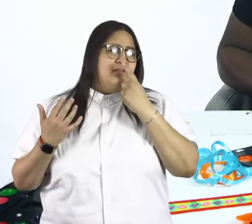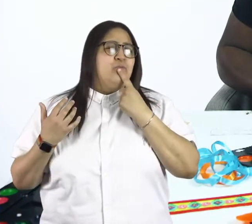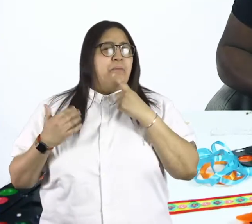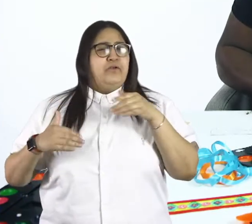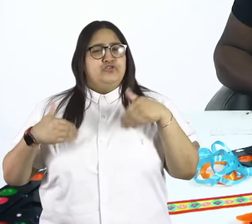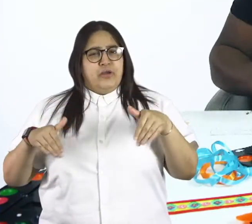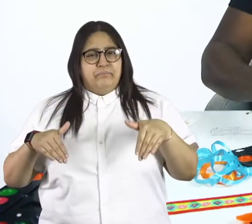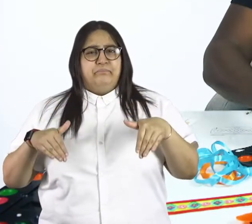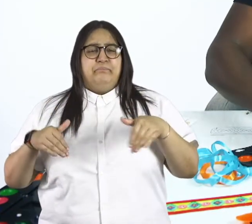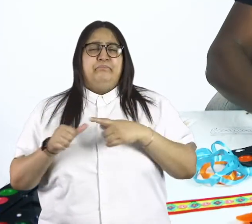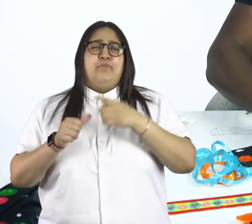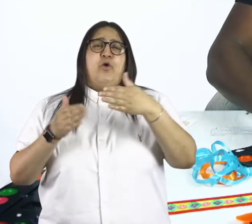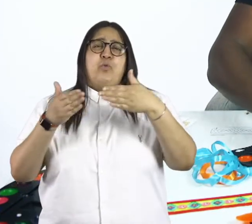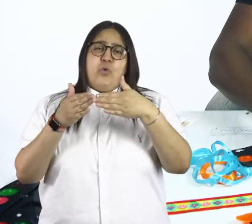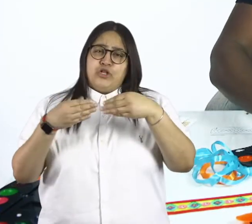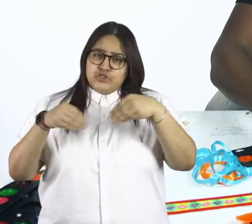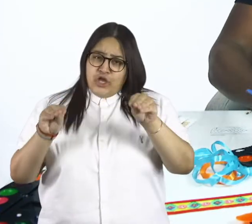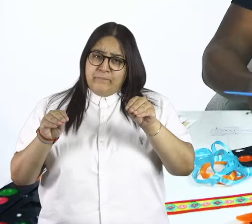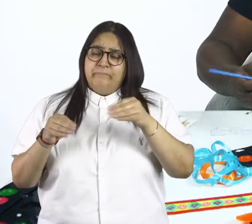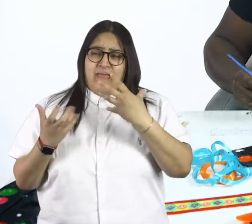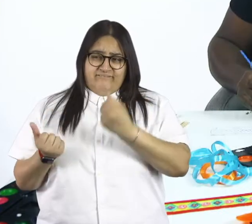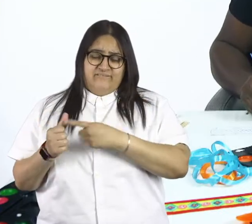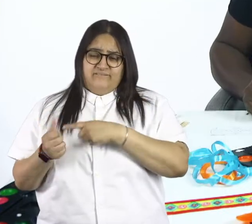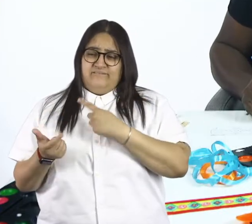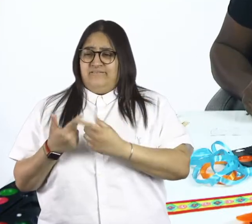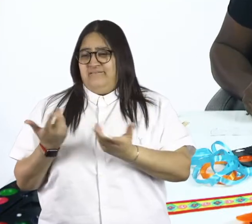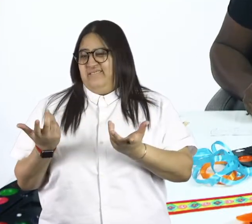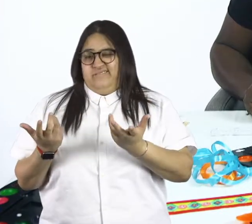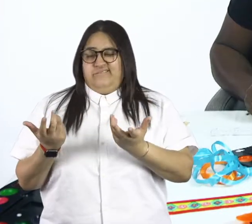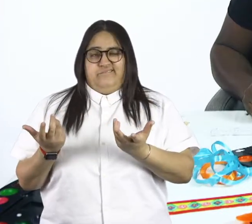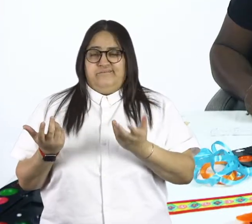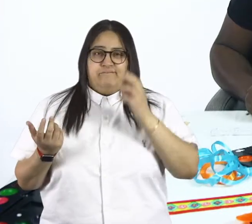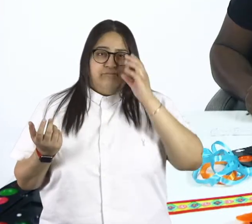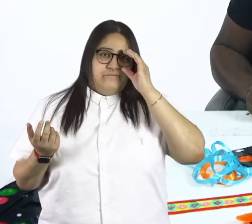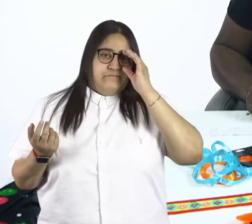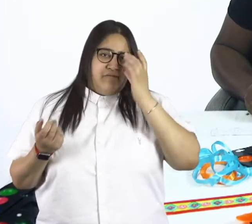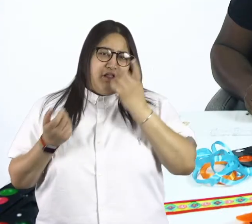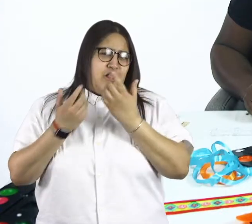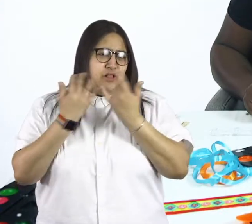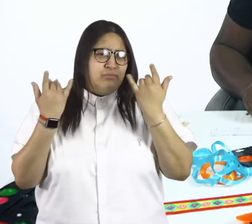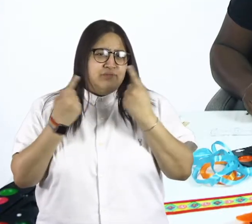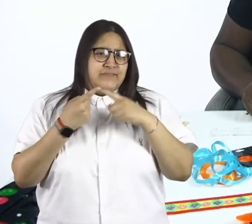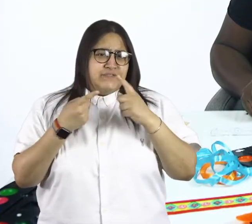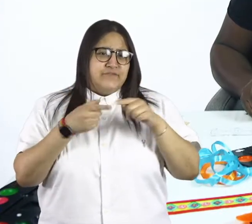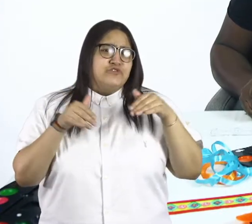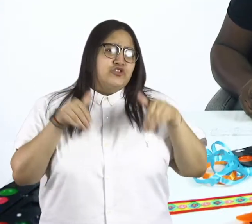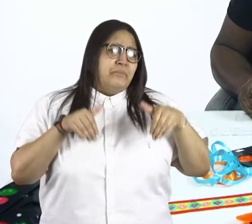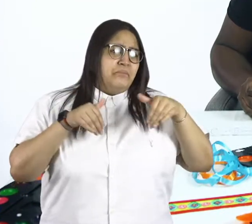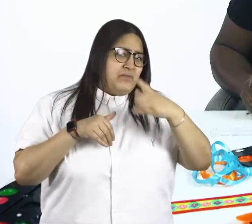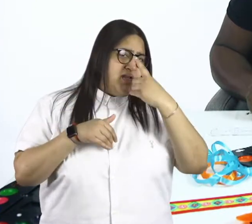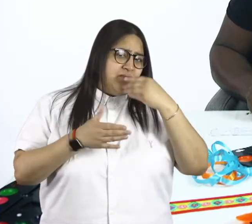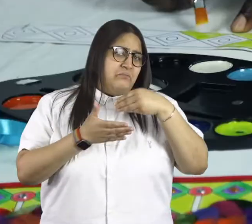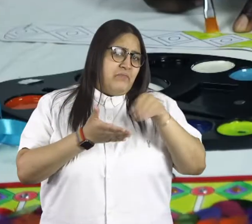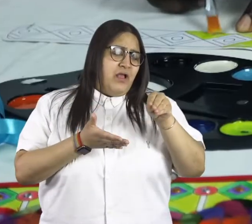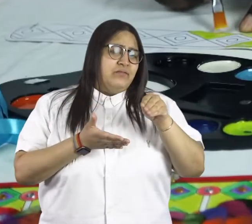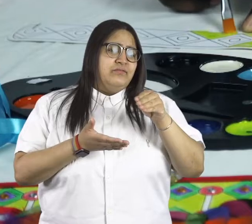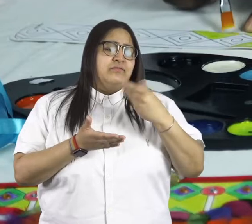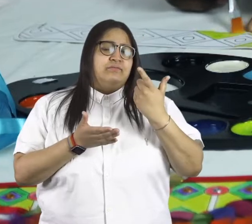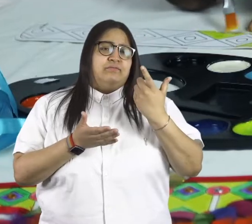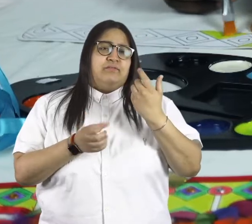your local corner shop that does sell a variety of different like arts and crafts material.